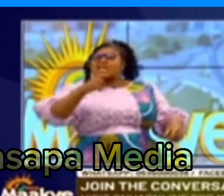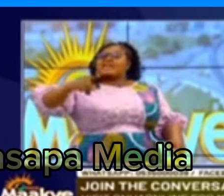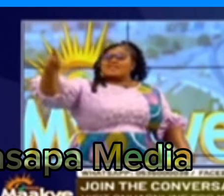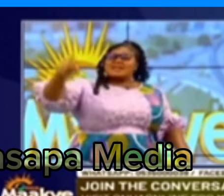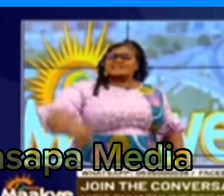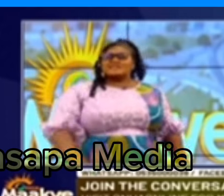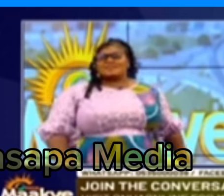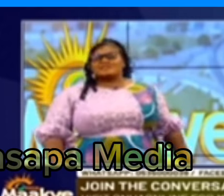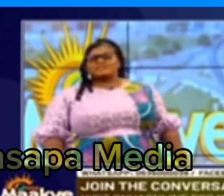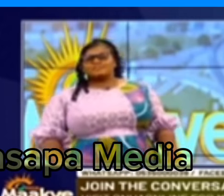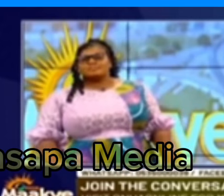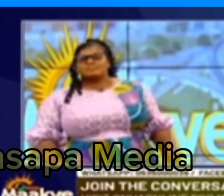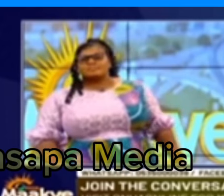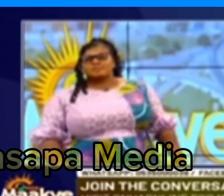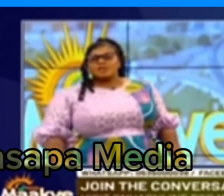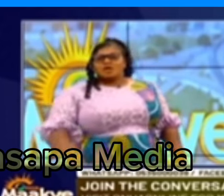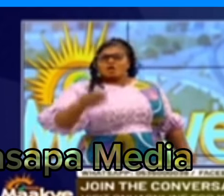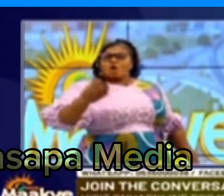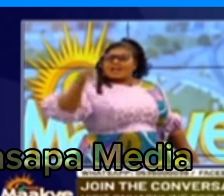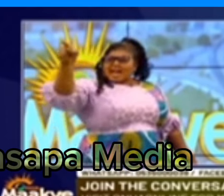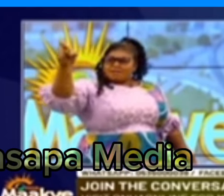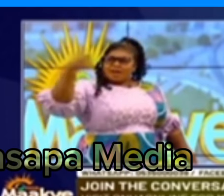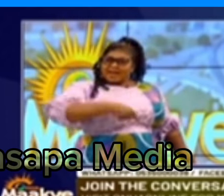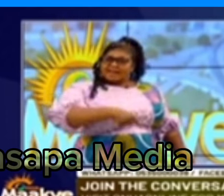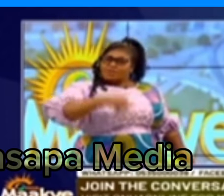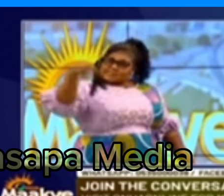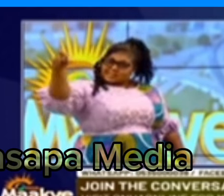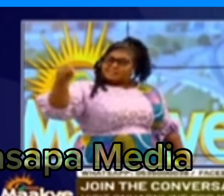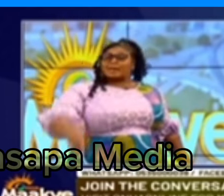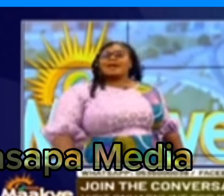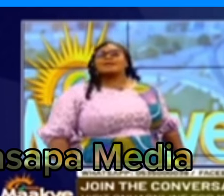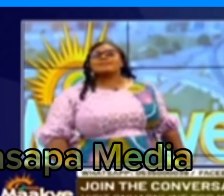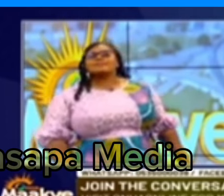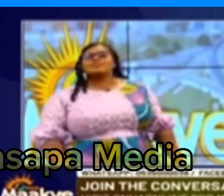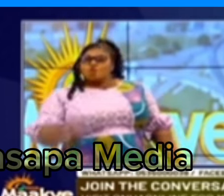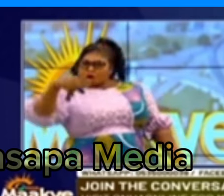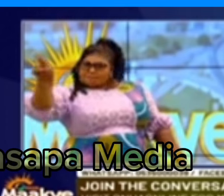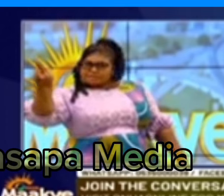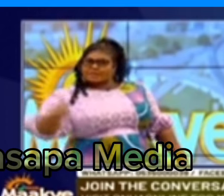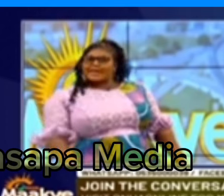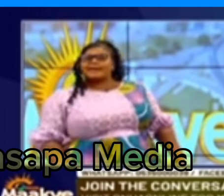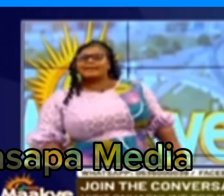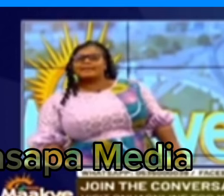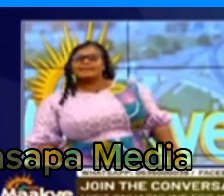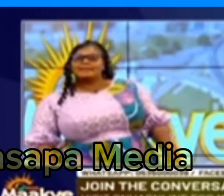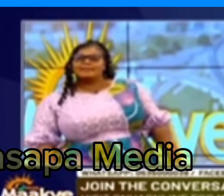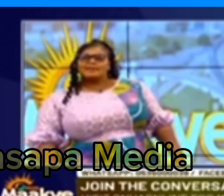strategy. Give me the statement. First year, no help me. I can't wait here, you know what the statement about. We're all ready